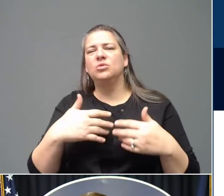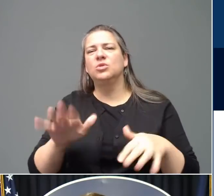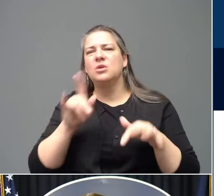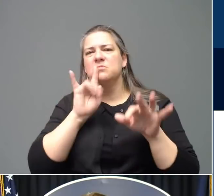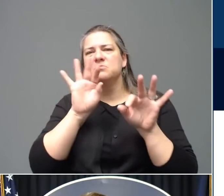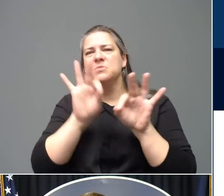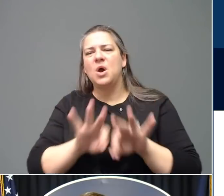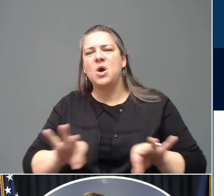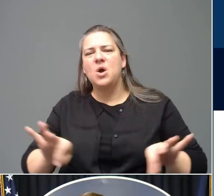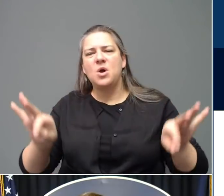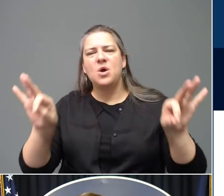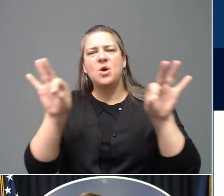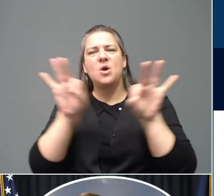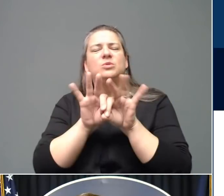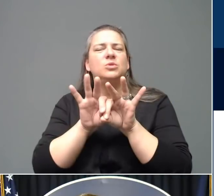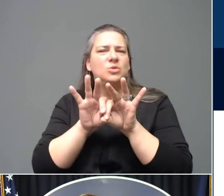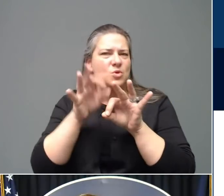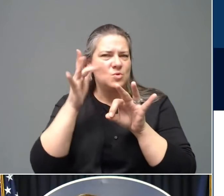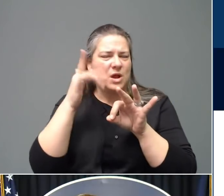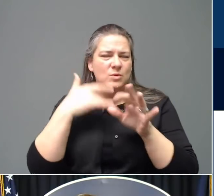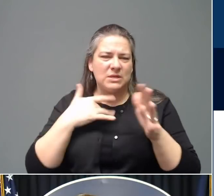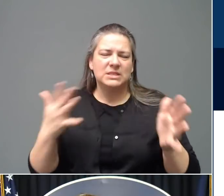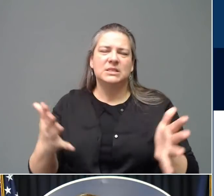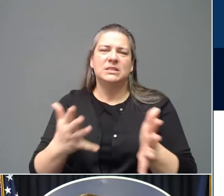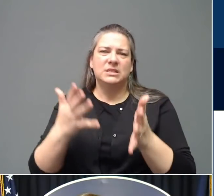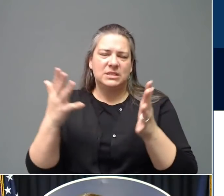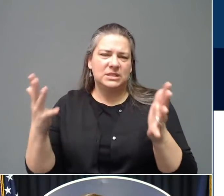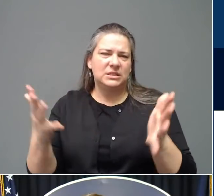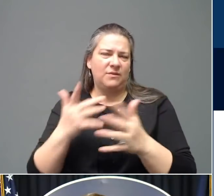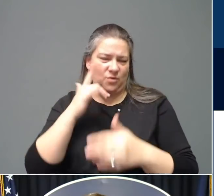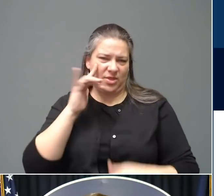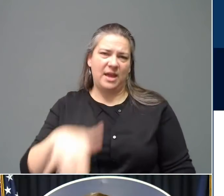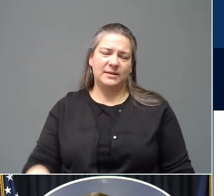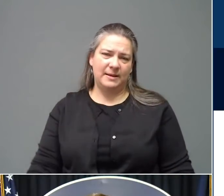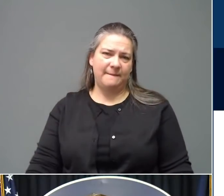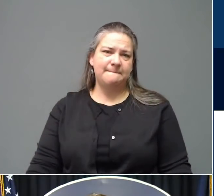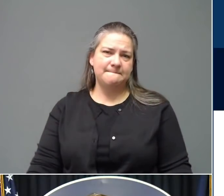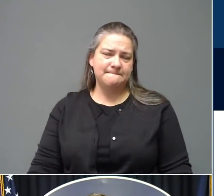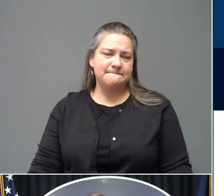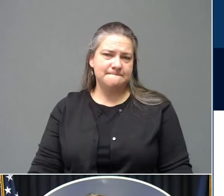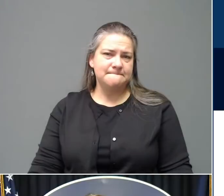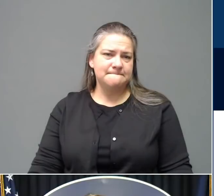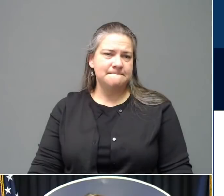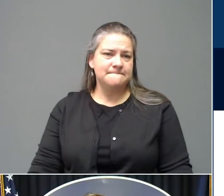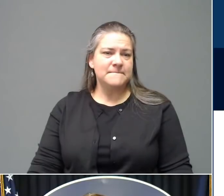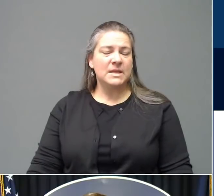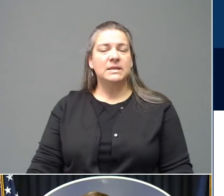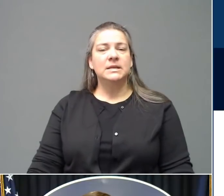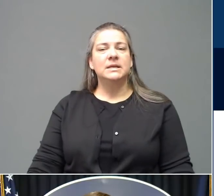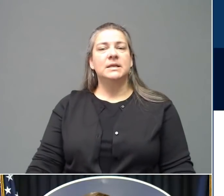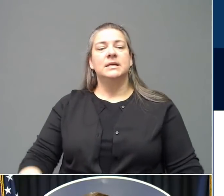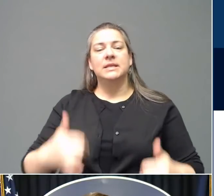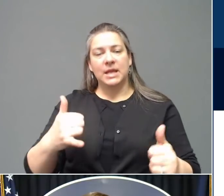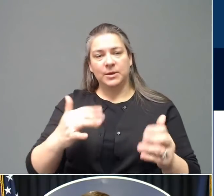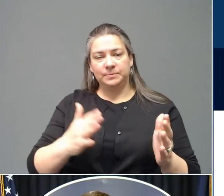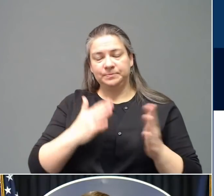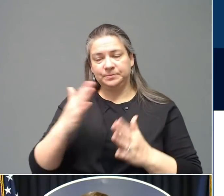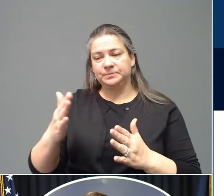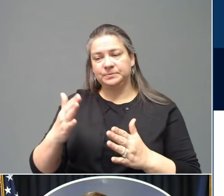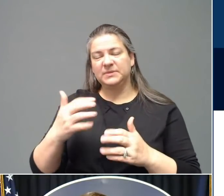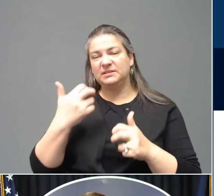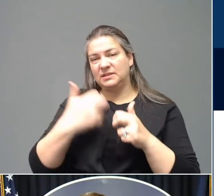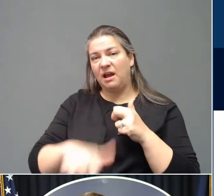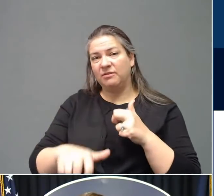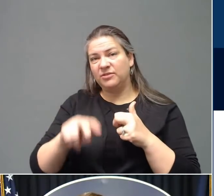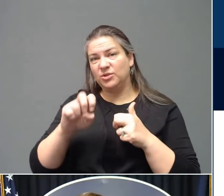pushing so hard on it. A little bit more tough news. The veteran with COVID